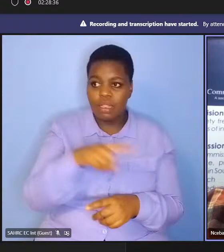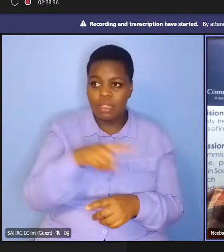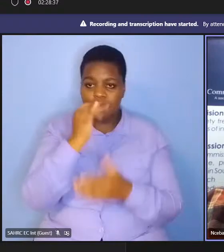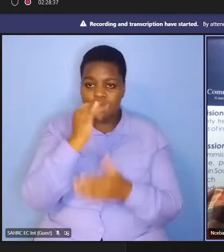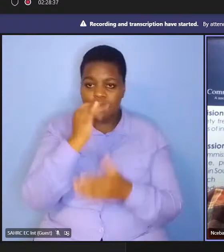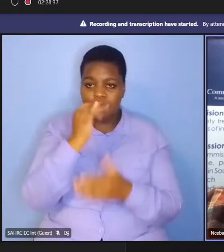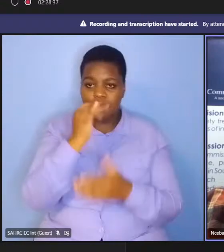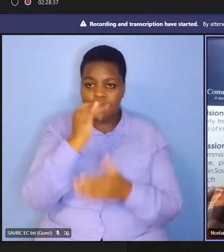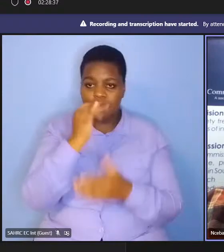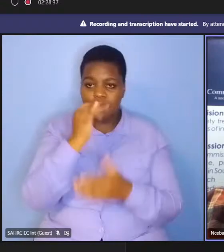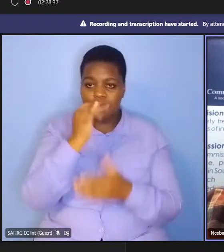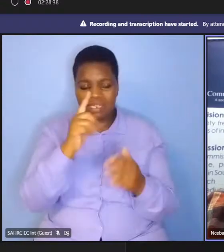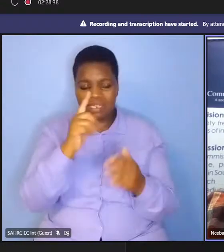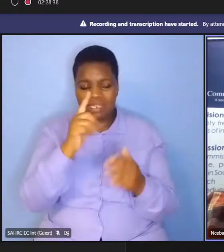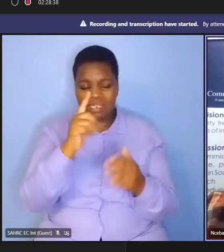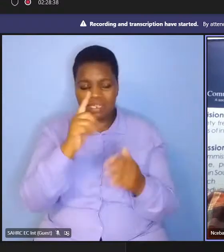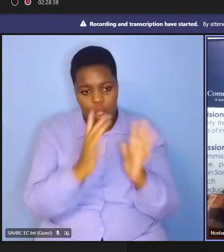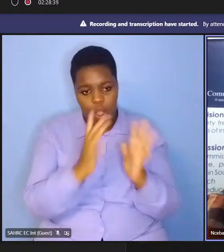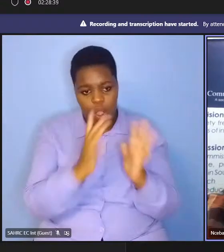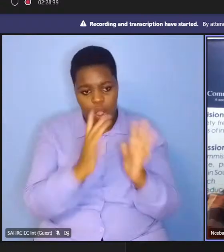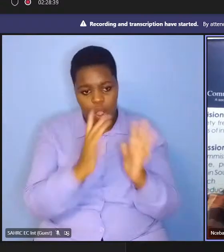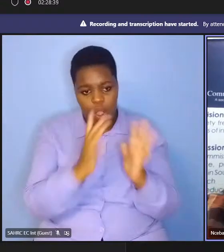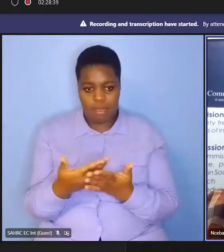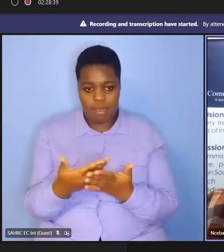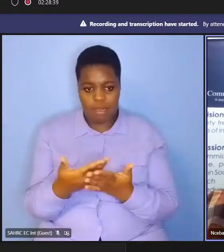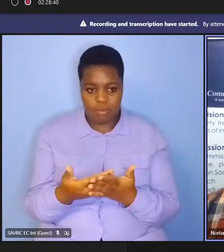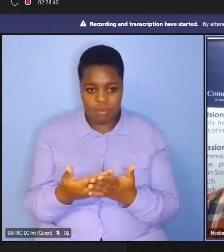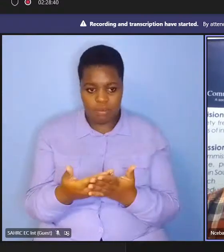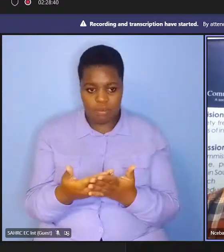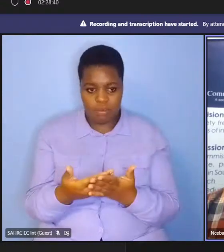and religious laws and practices.